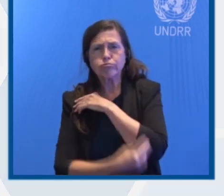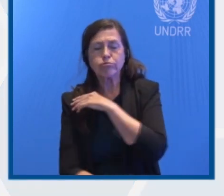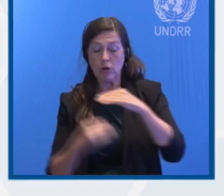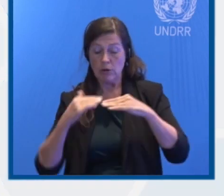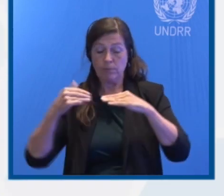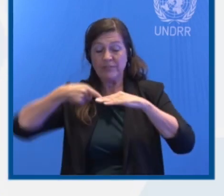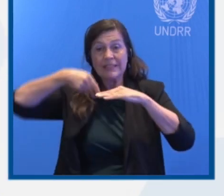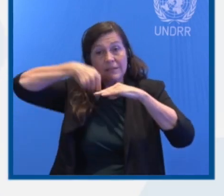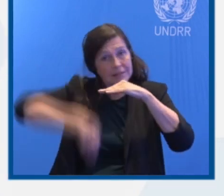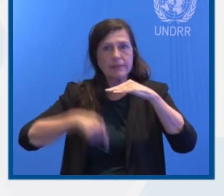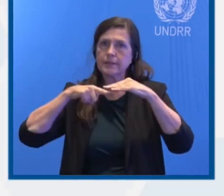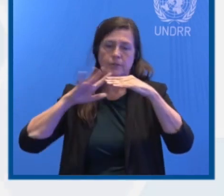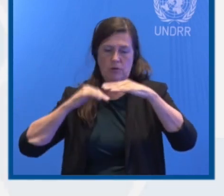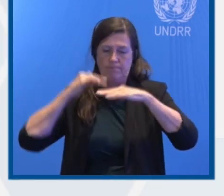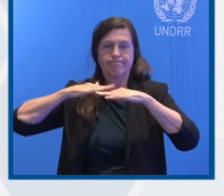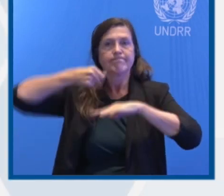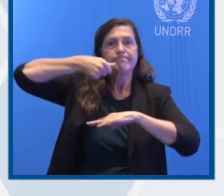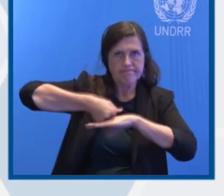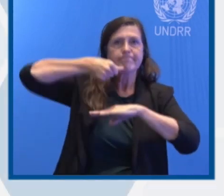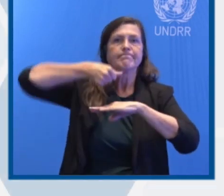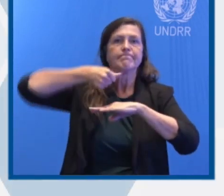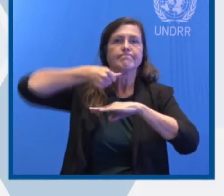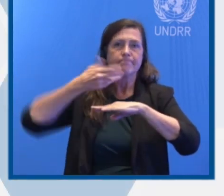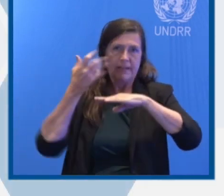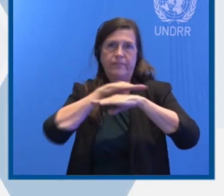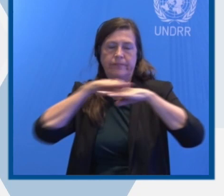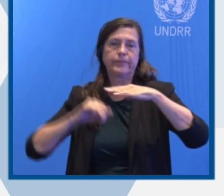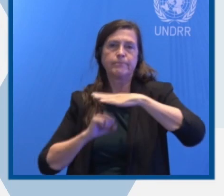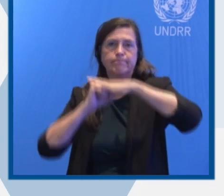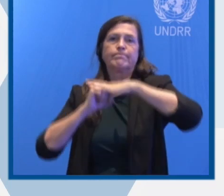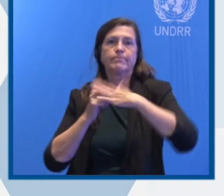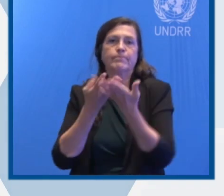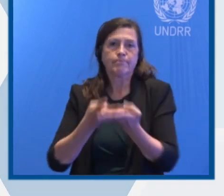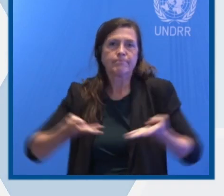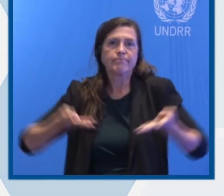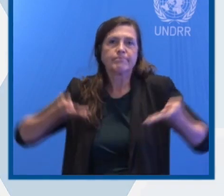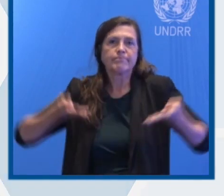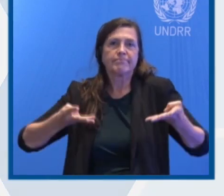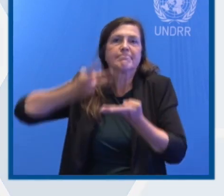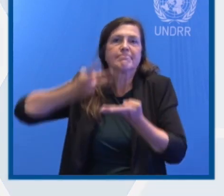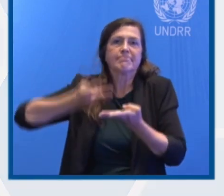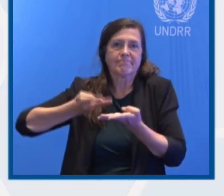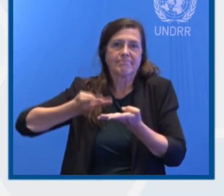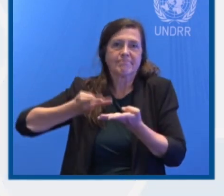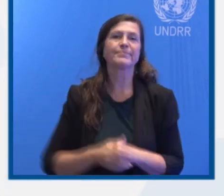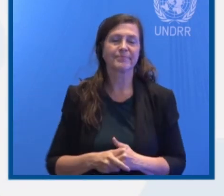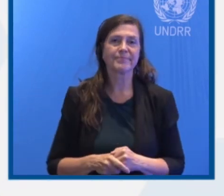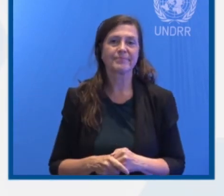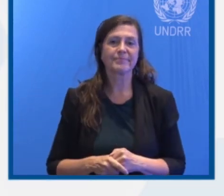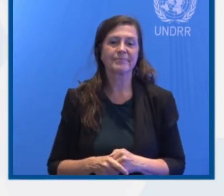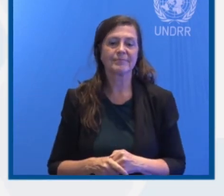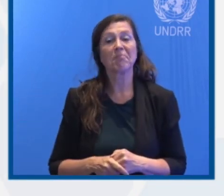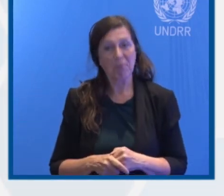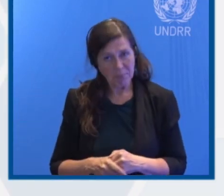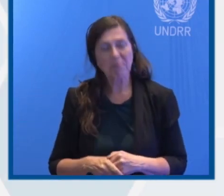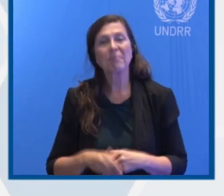three panelists who responded to that question of making difficult choices. We have some ways of handling